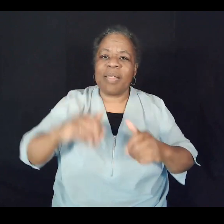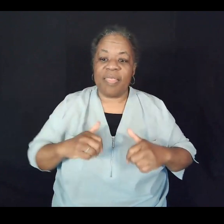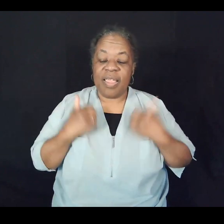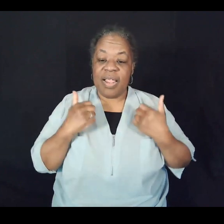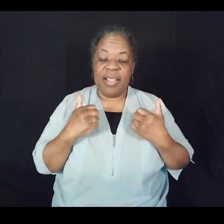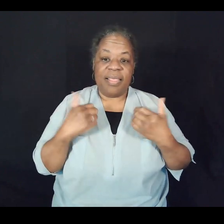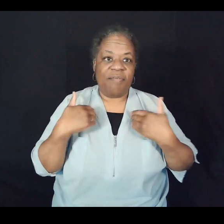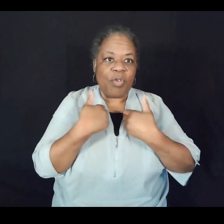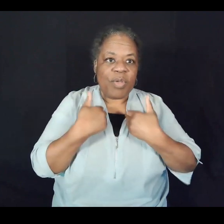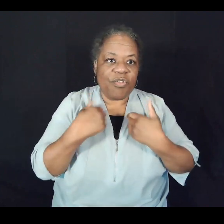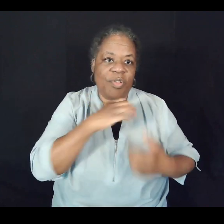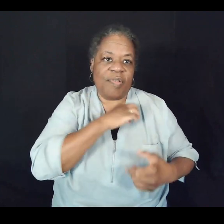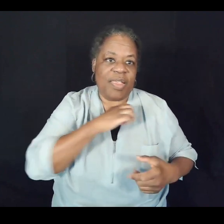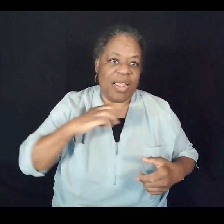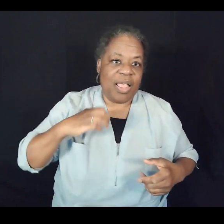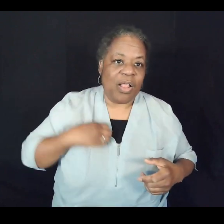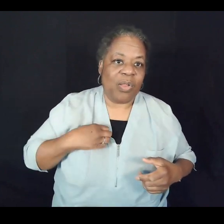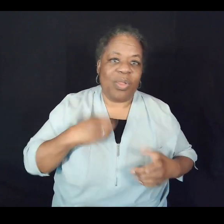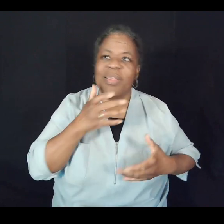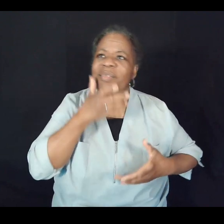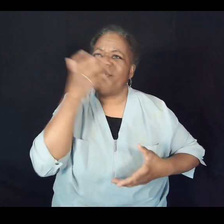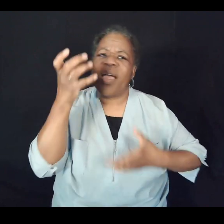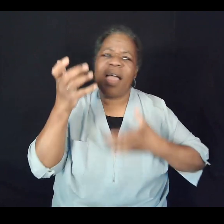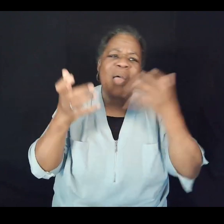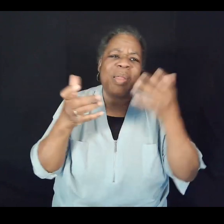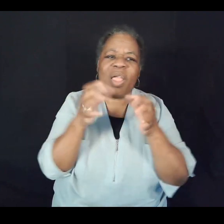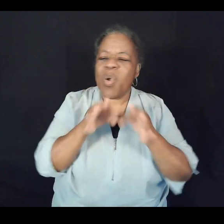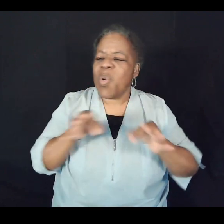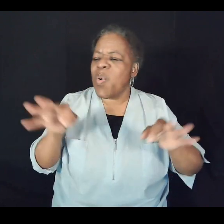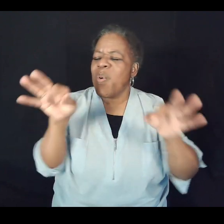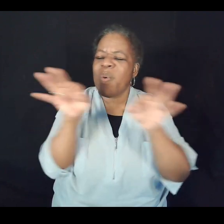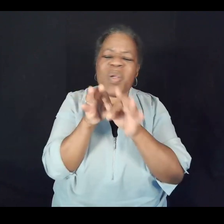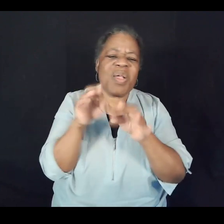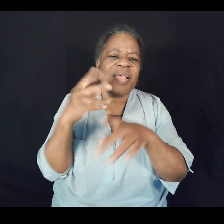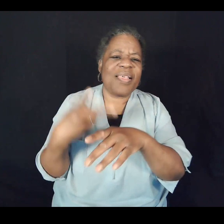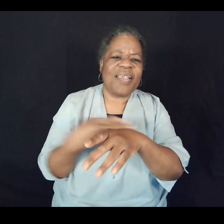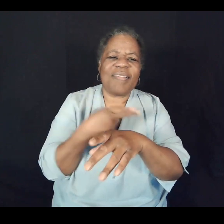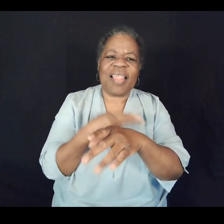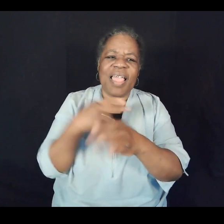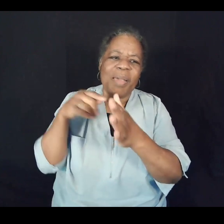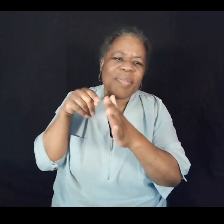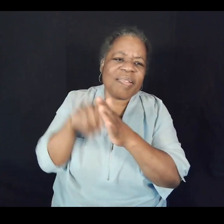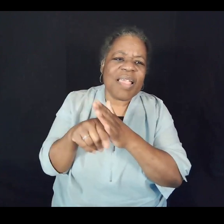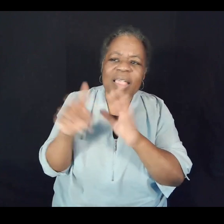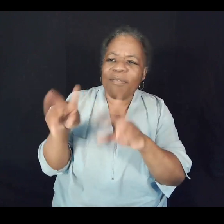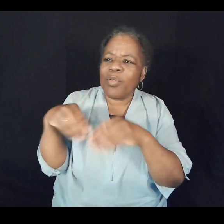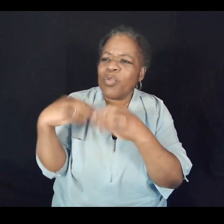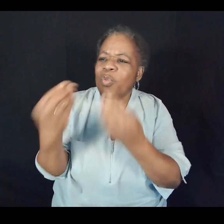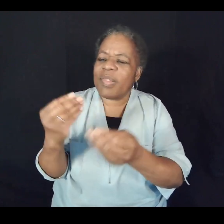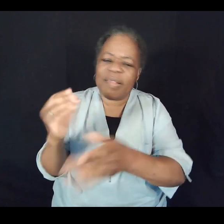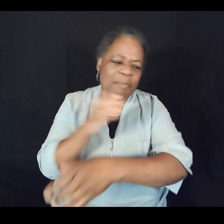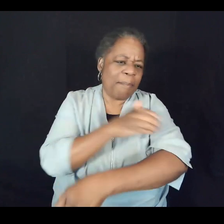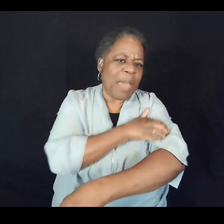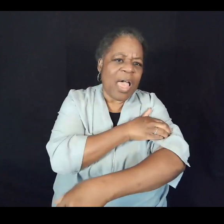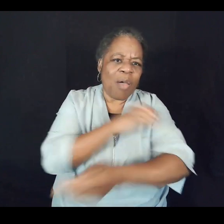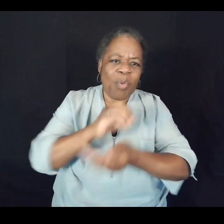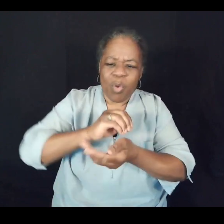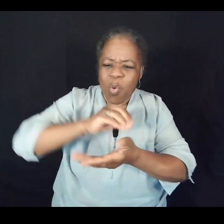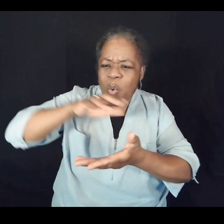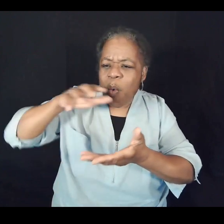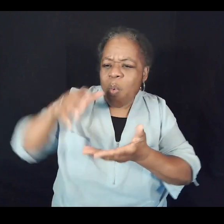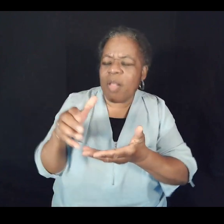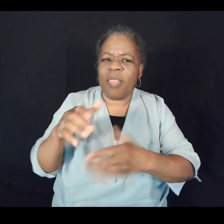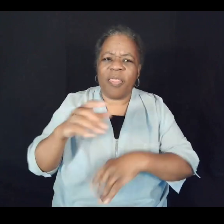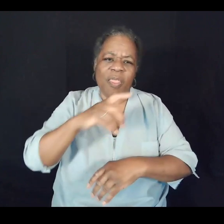loud voice they were saying, worthy is the Lamb who was slain to receive power and wealth and wisdom